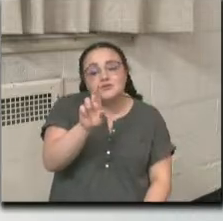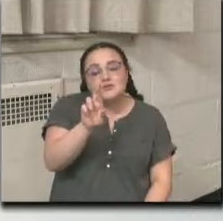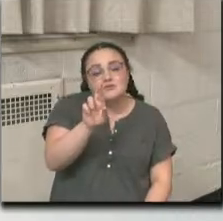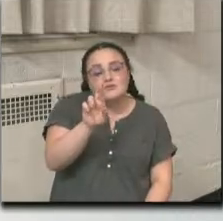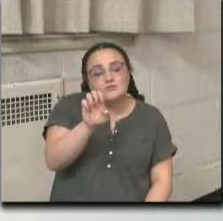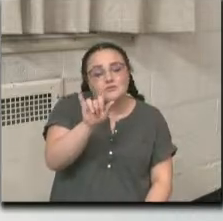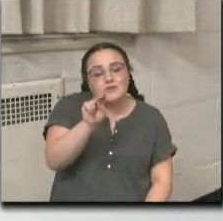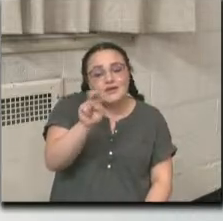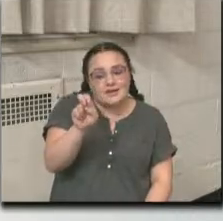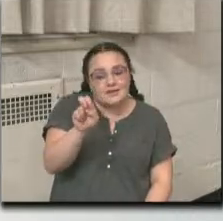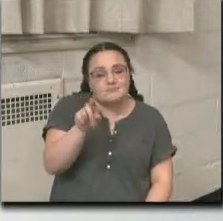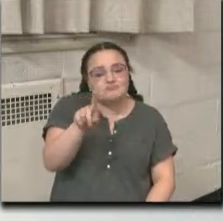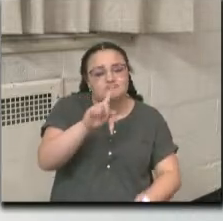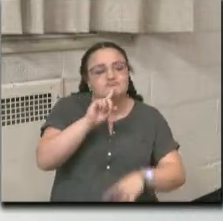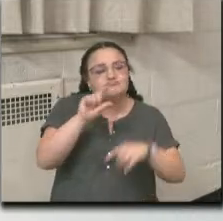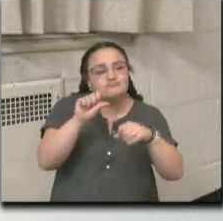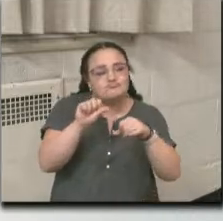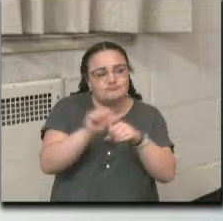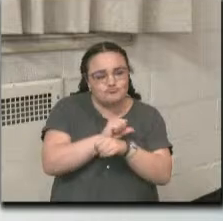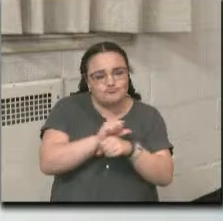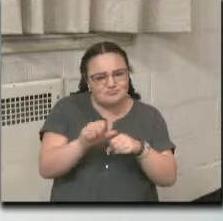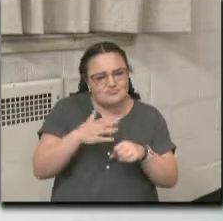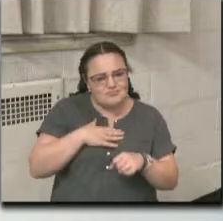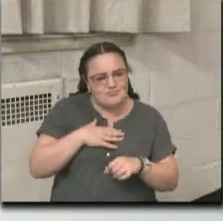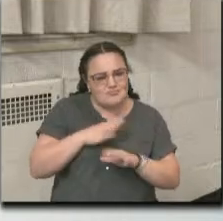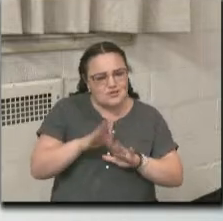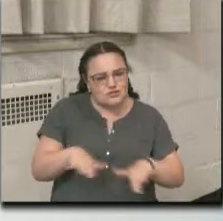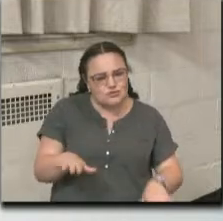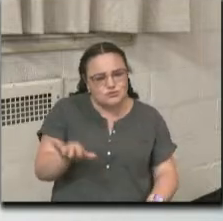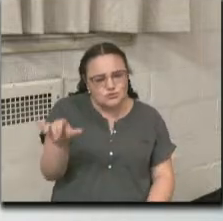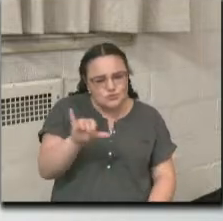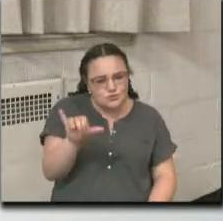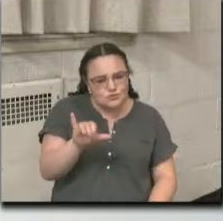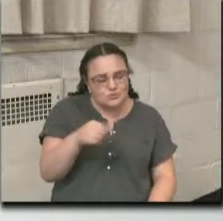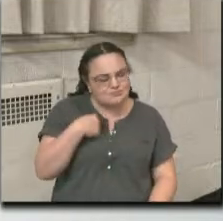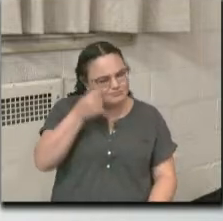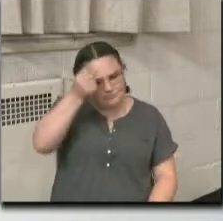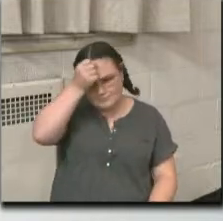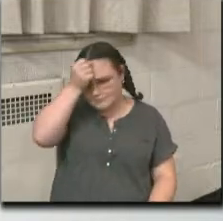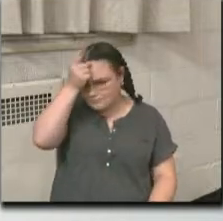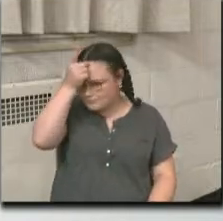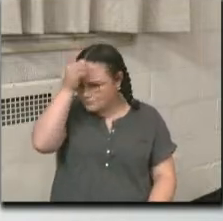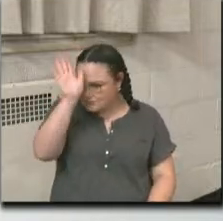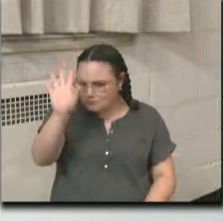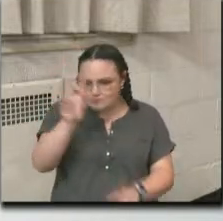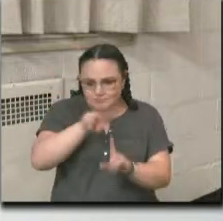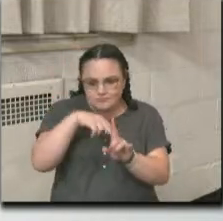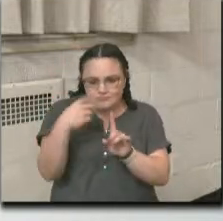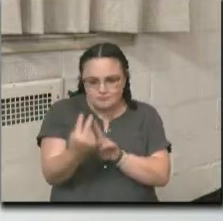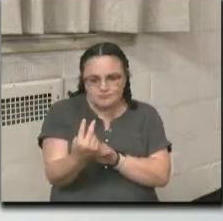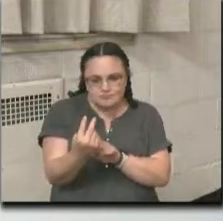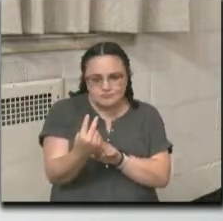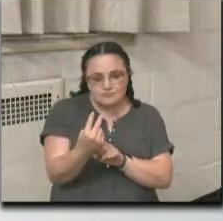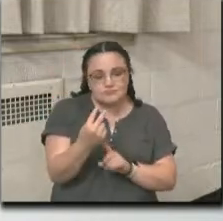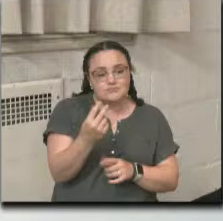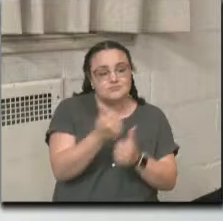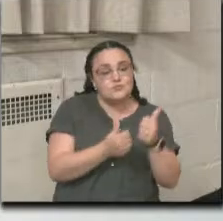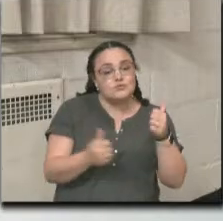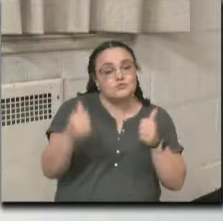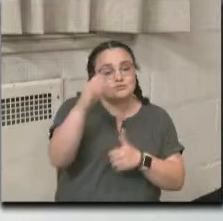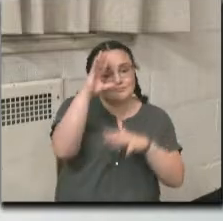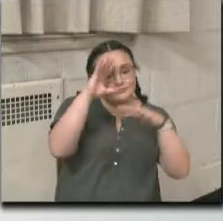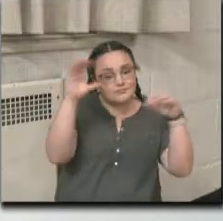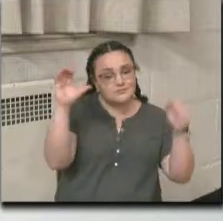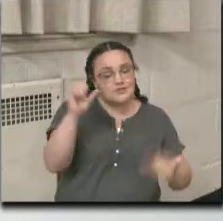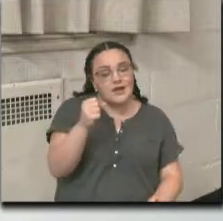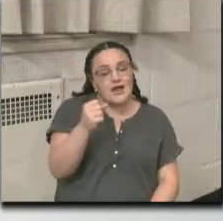child. I have children, so I understand. And to Superintendent House,